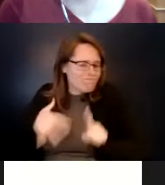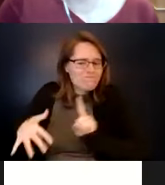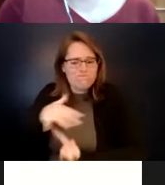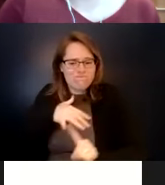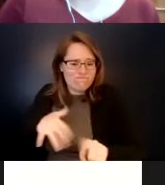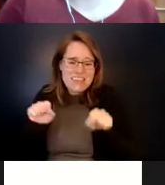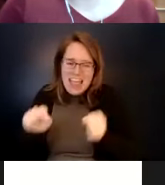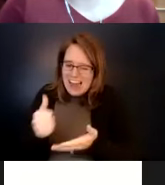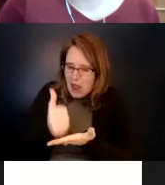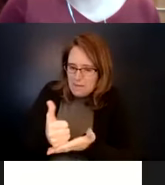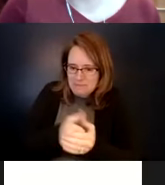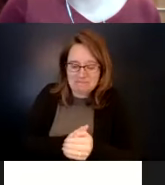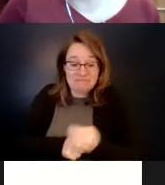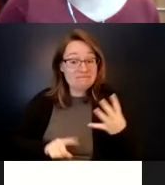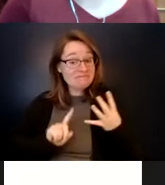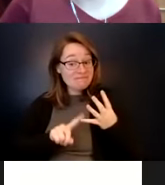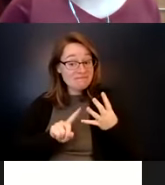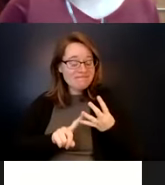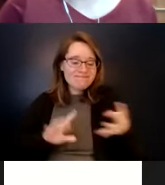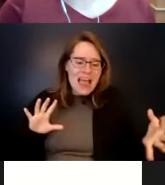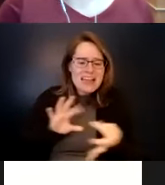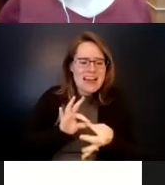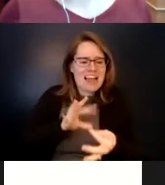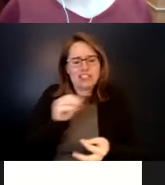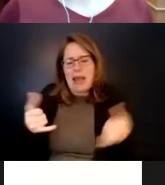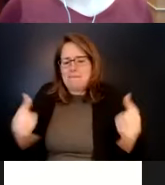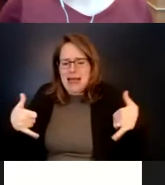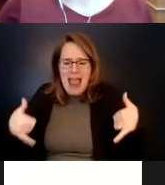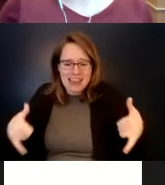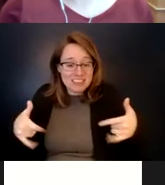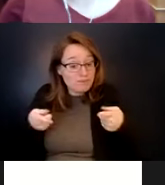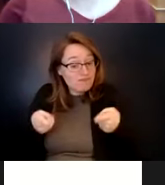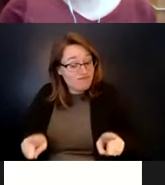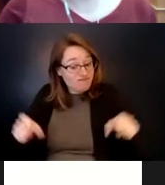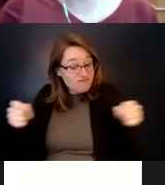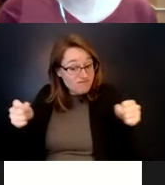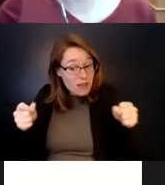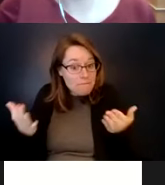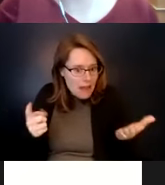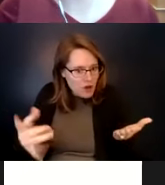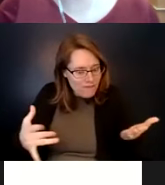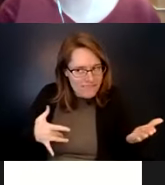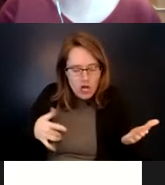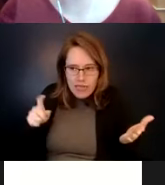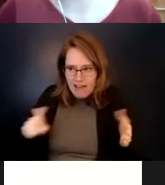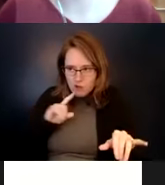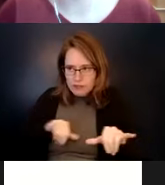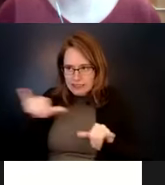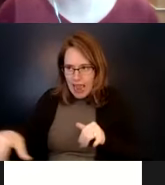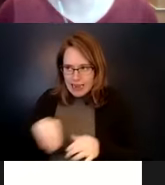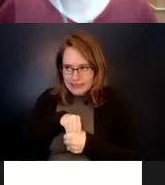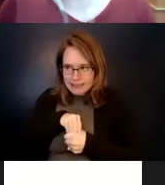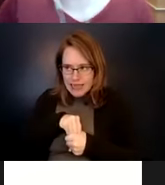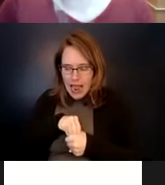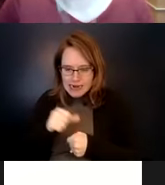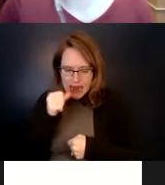help. And then connection and play. In the winter, you might feel the urge to stay inside and hibernate and not go